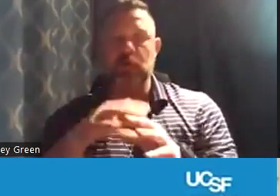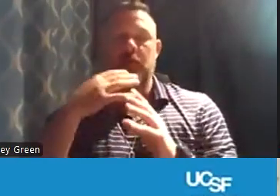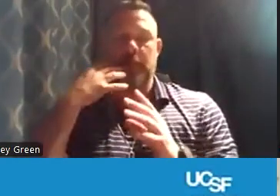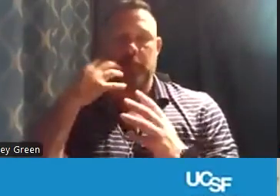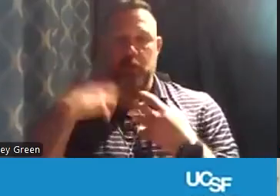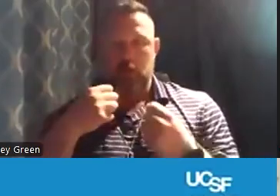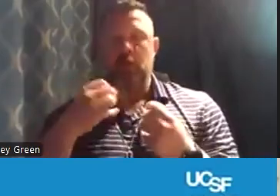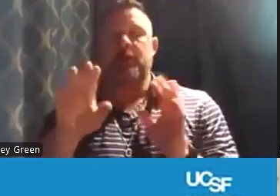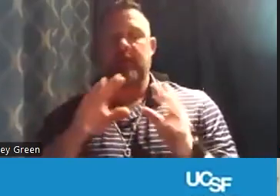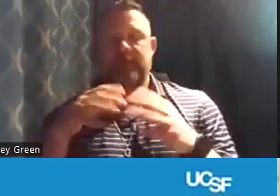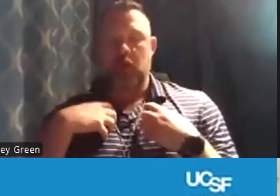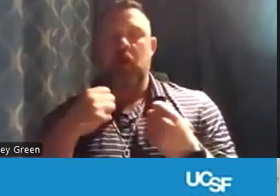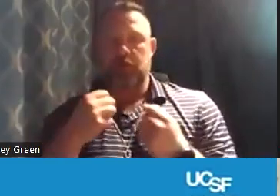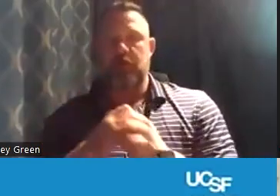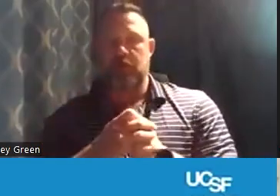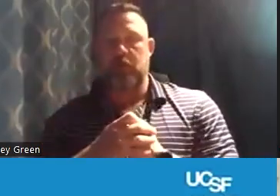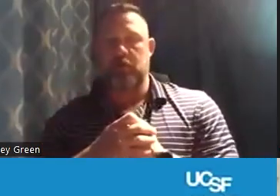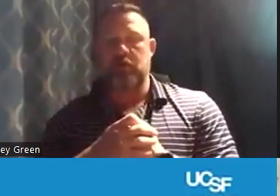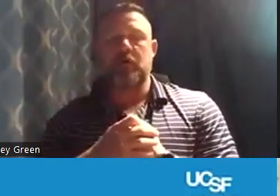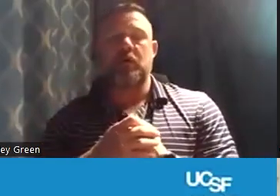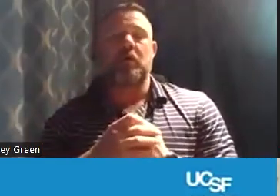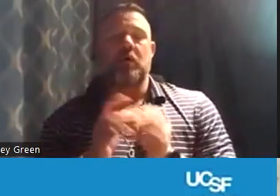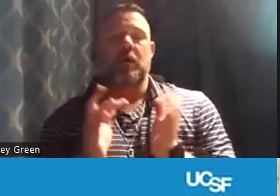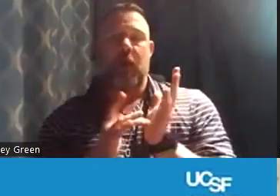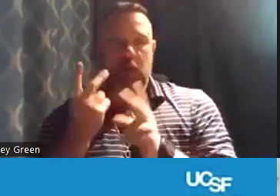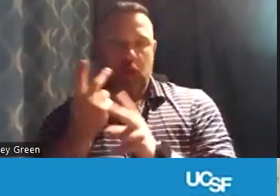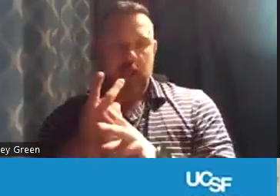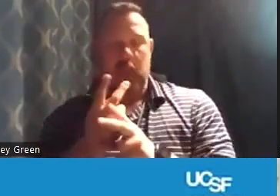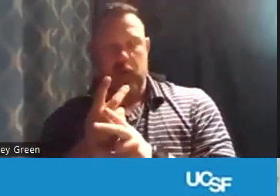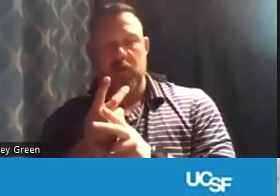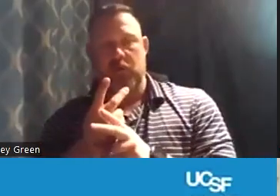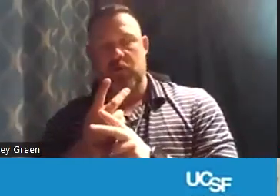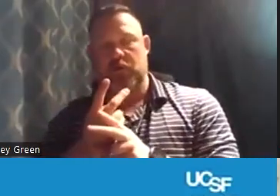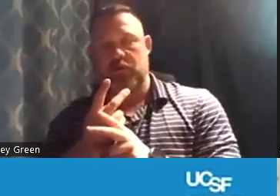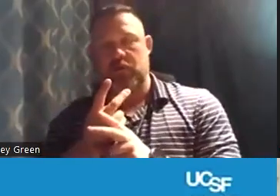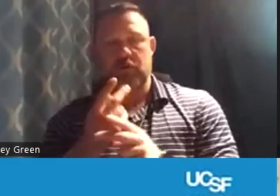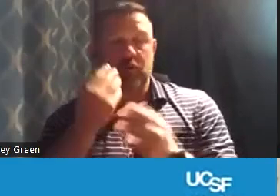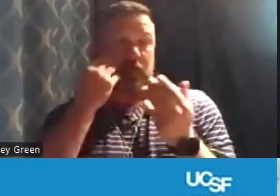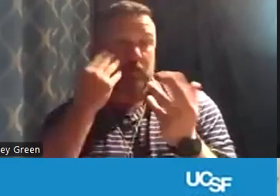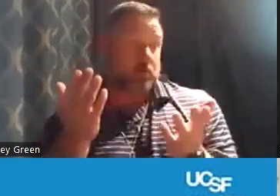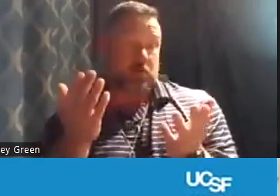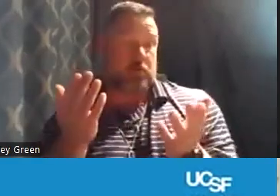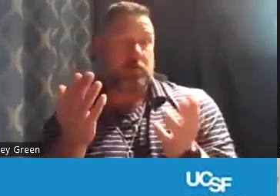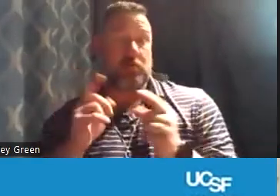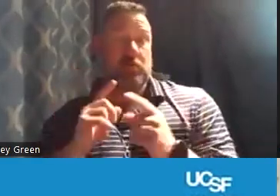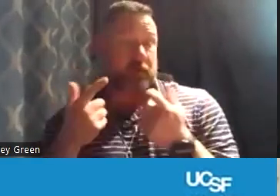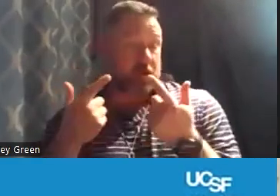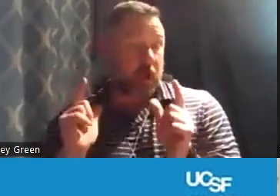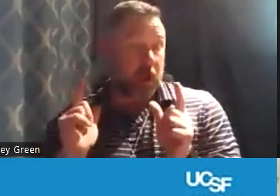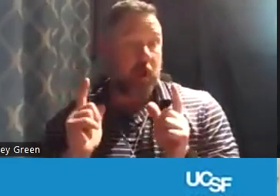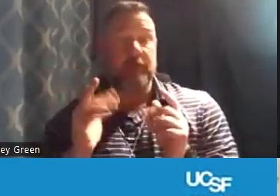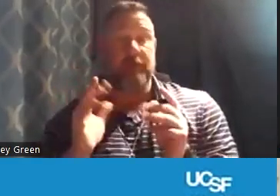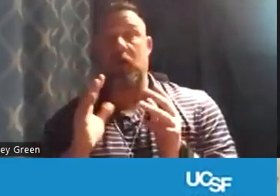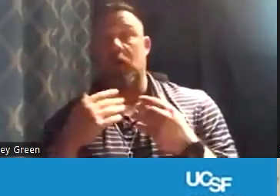the behavioral health, the medical care, and so forth. And I don't know, because I don't know if that's allowed for our